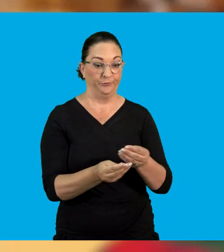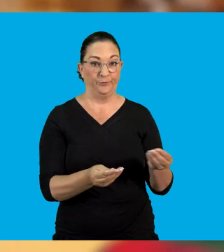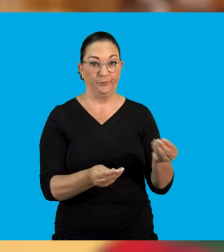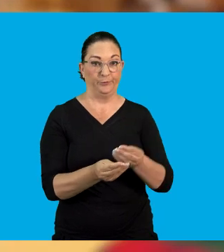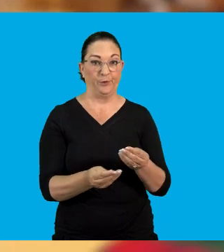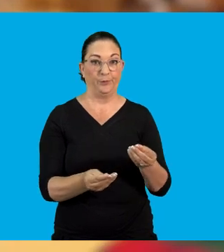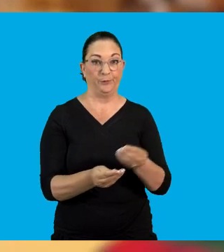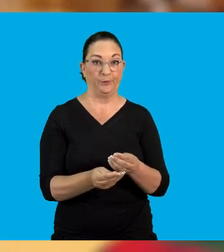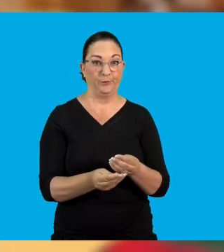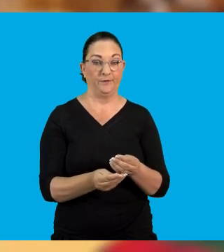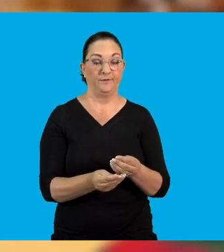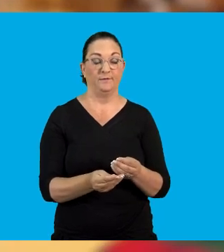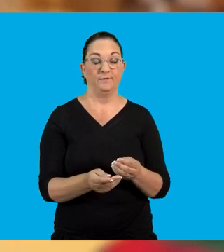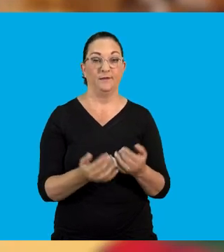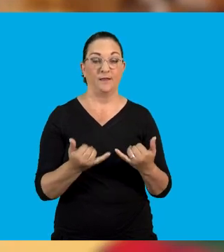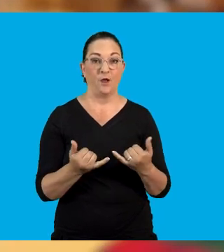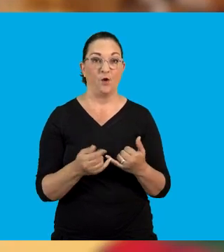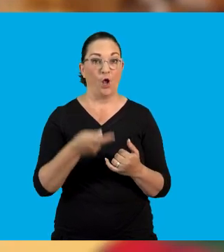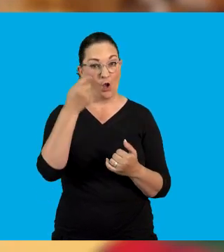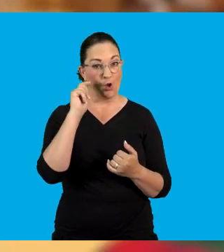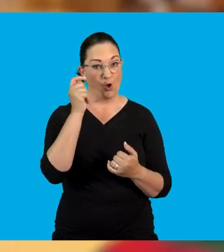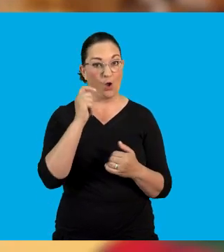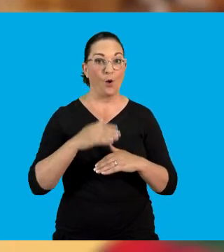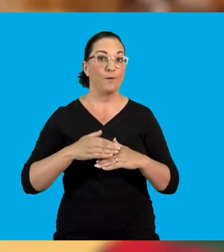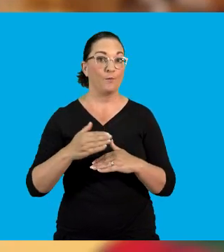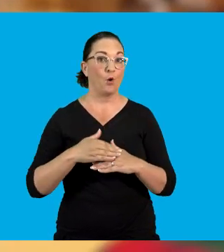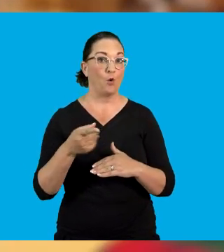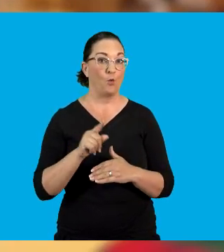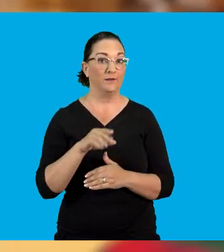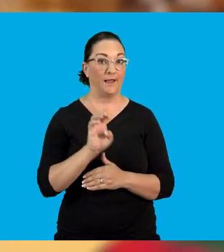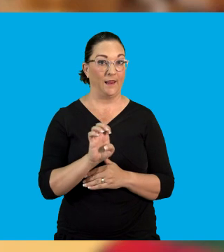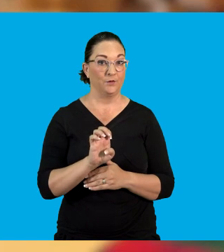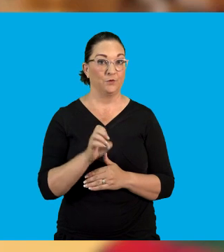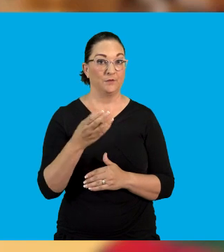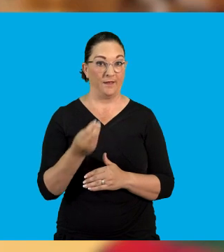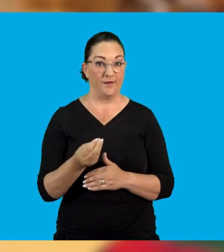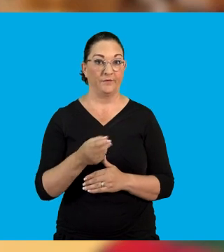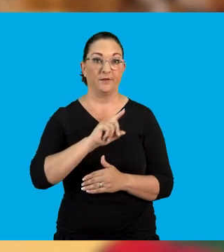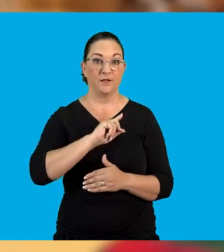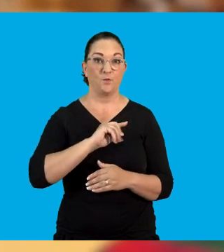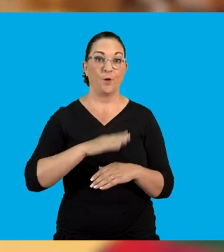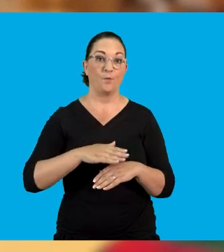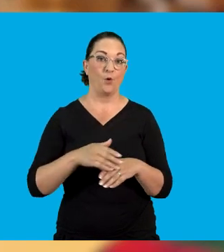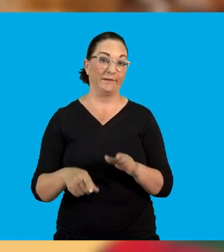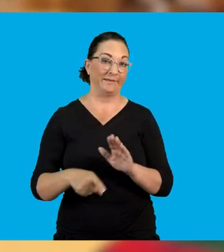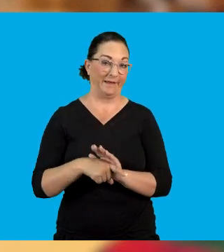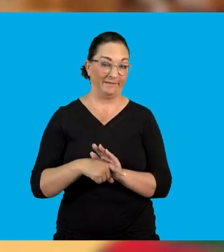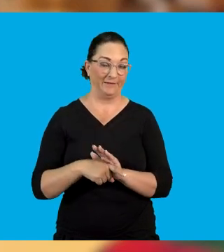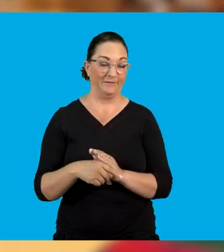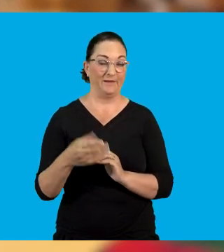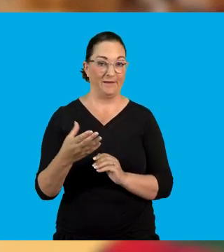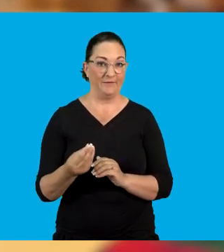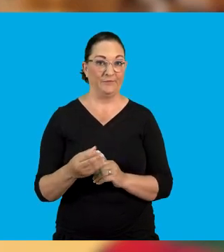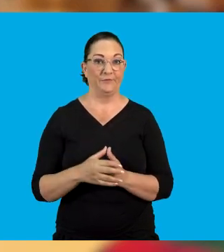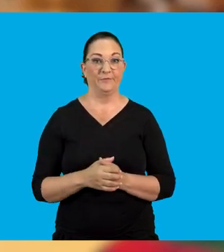gaining or by receiving those electrons from the hair, it will have now more electrons, which will translate to more negative